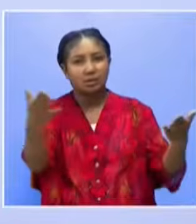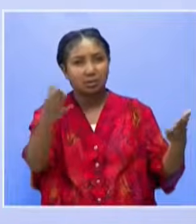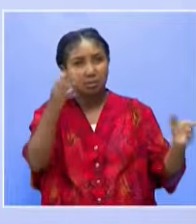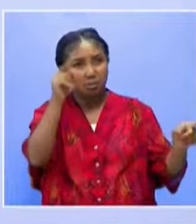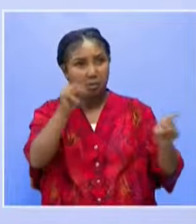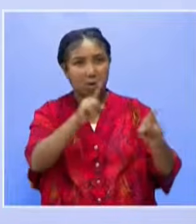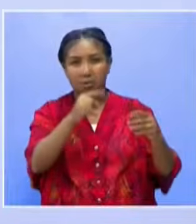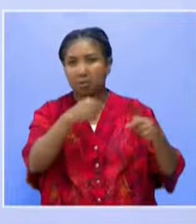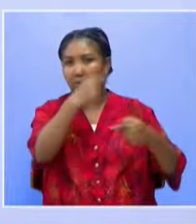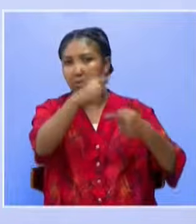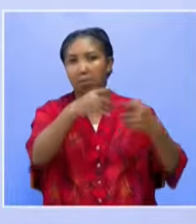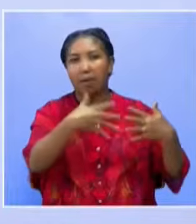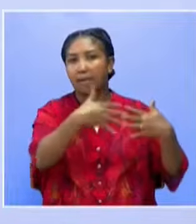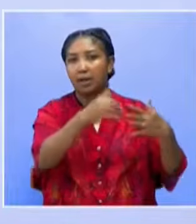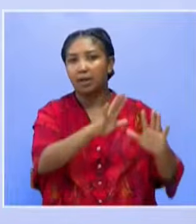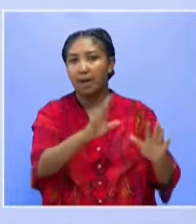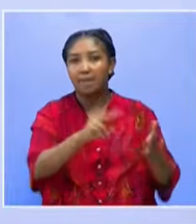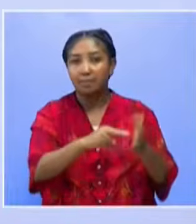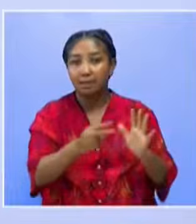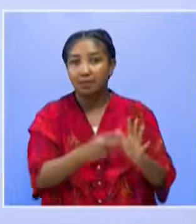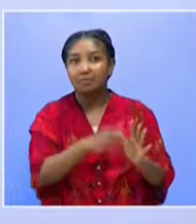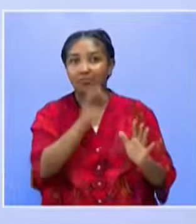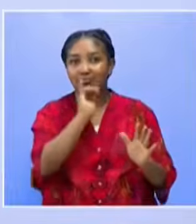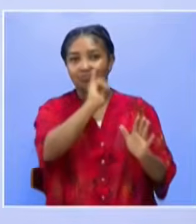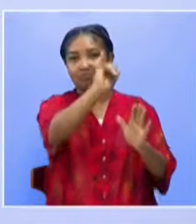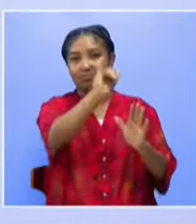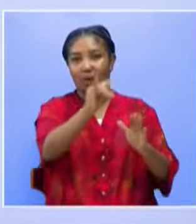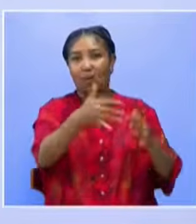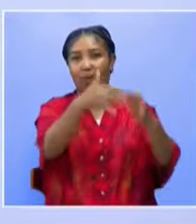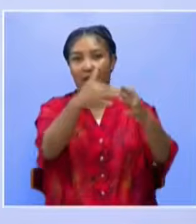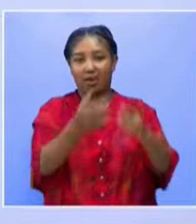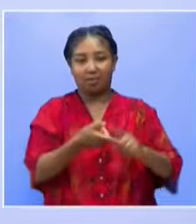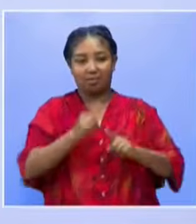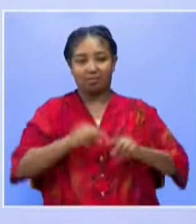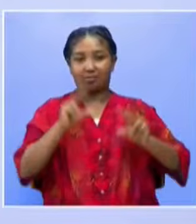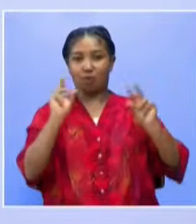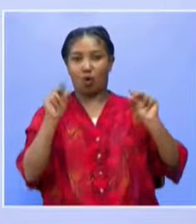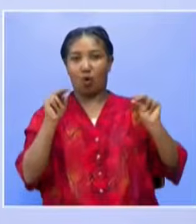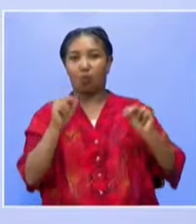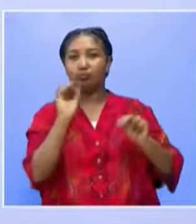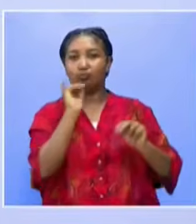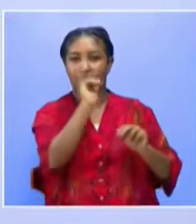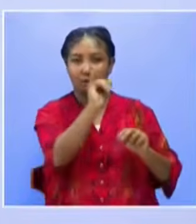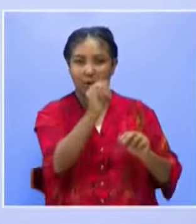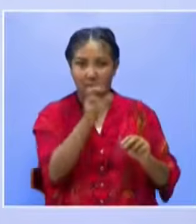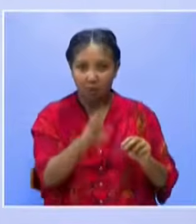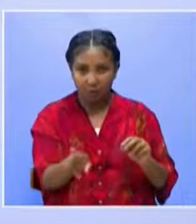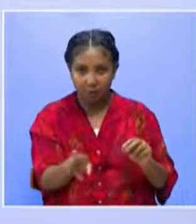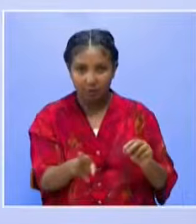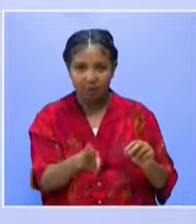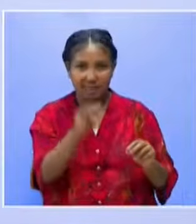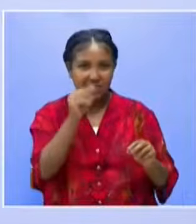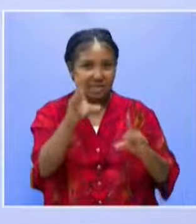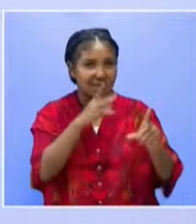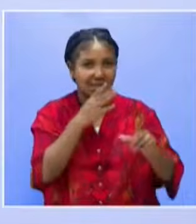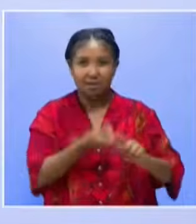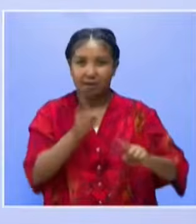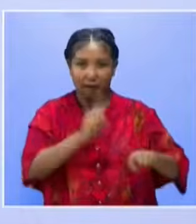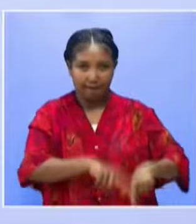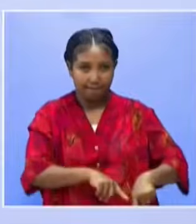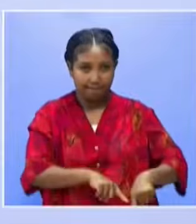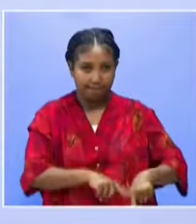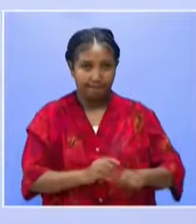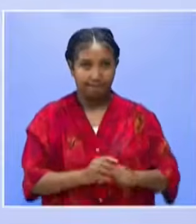to America. This means he didn't return, okay? He didn't return or he didn't come